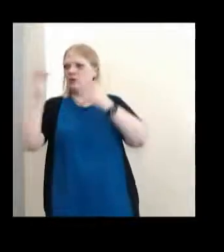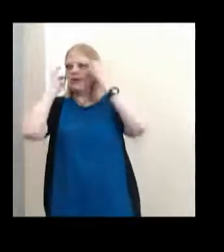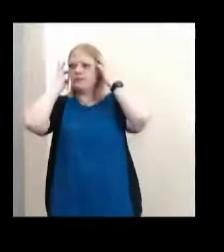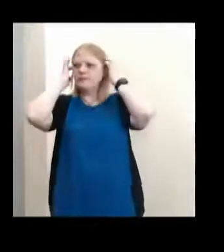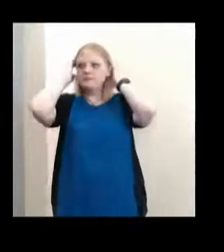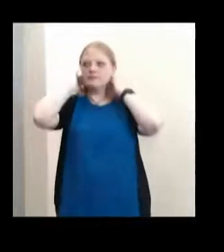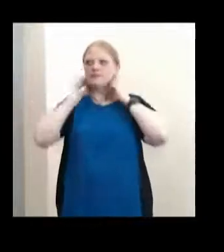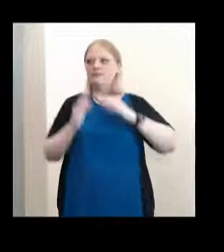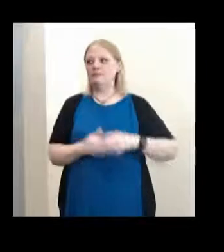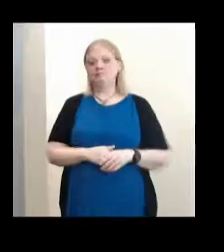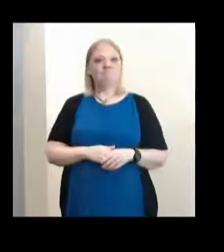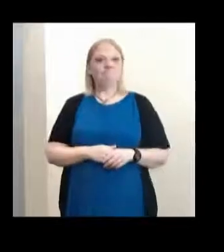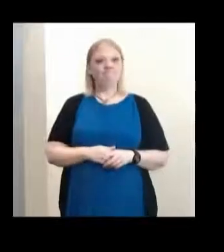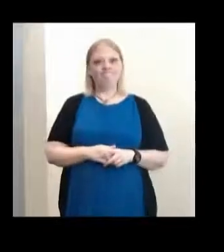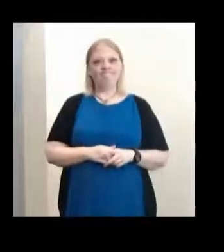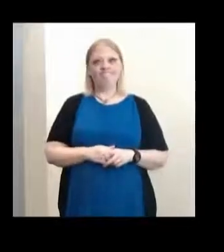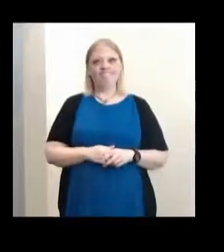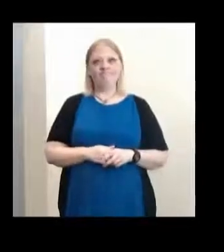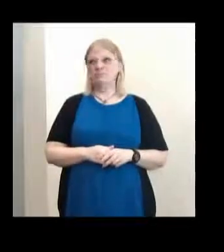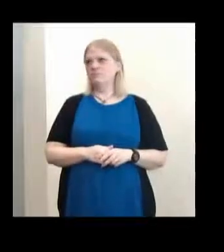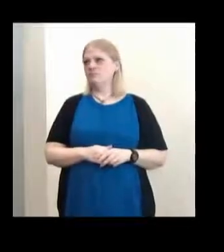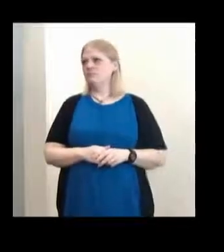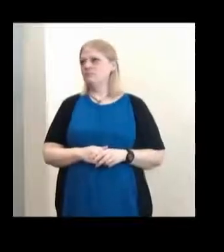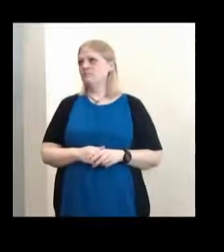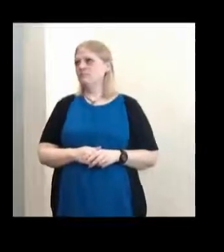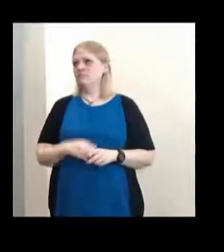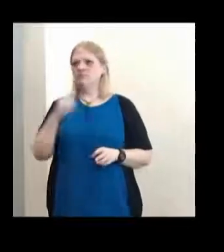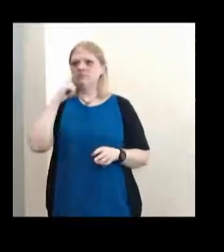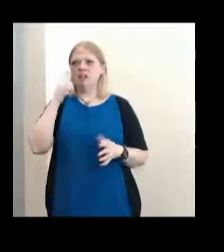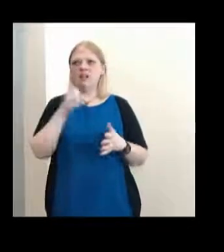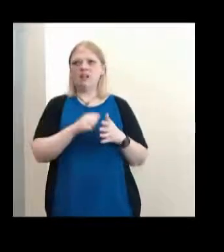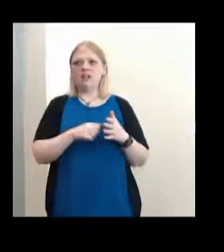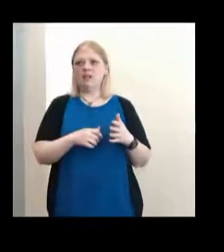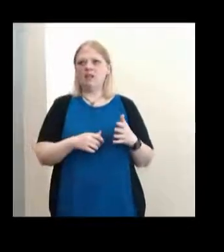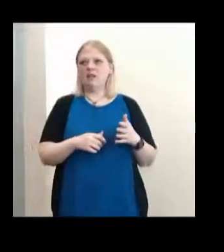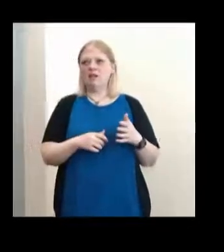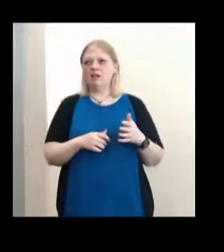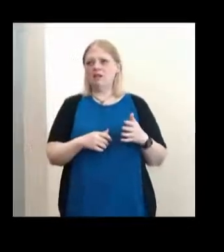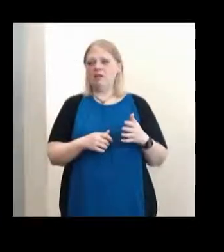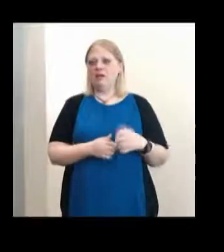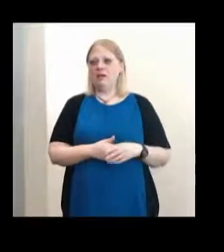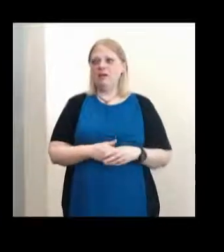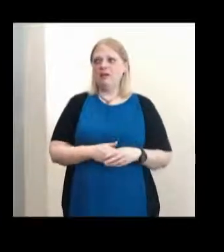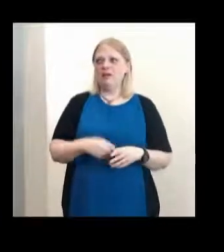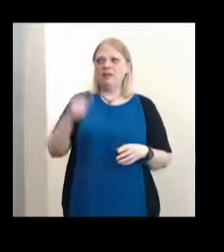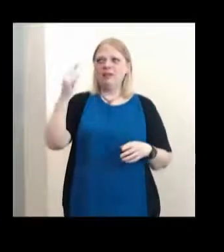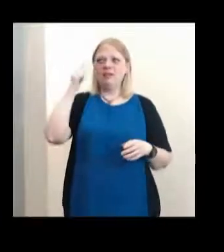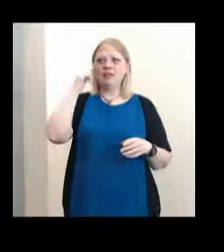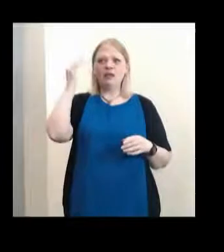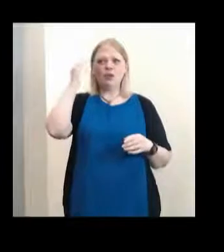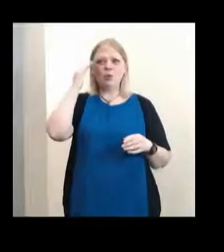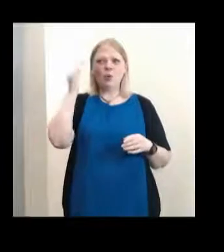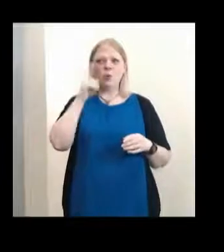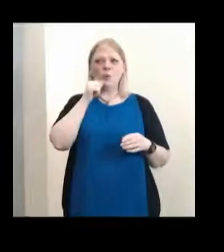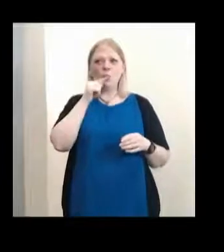You seem to have lost it. We will, that's all right. I think I know our parties by now. We'll open up the